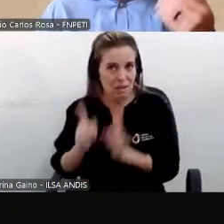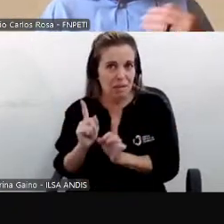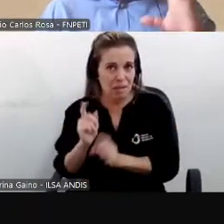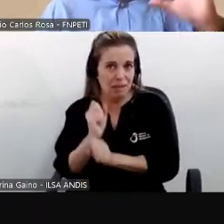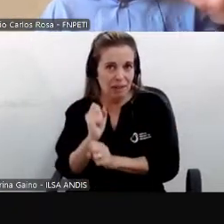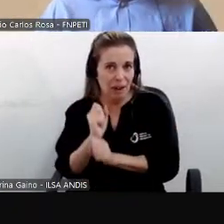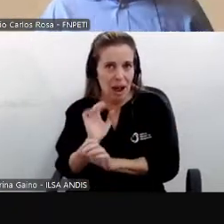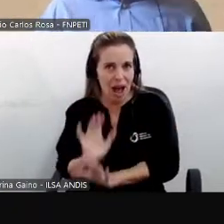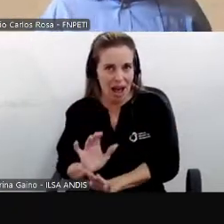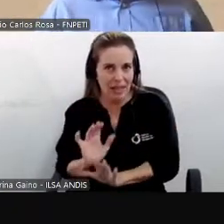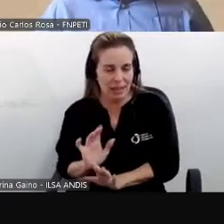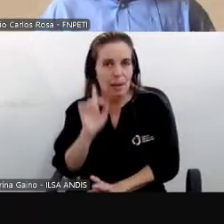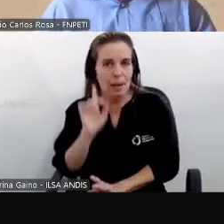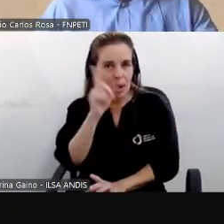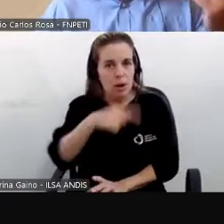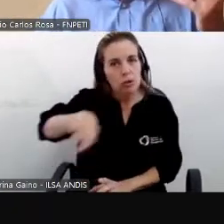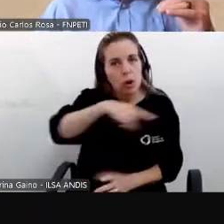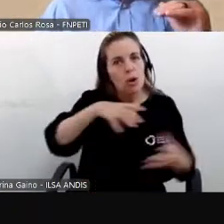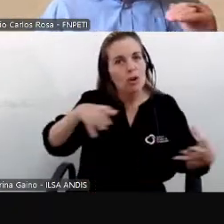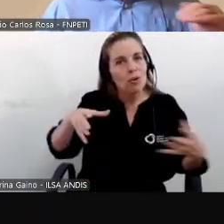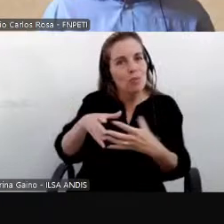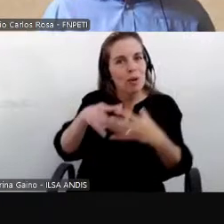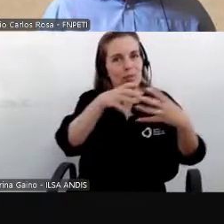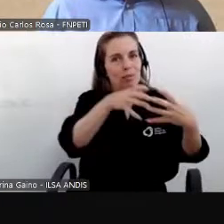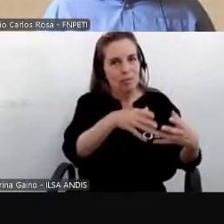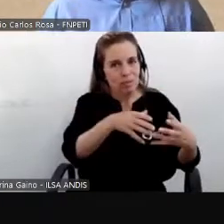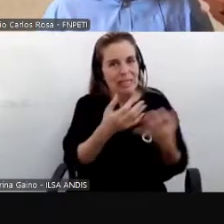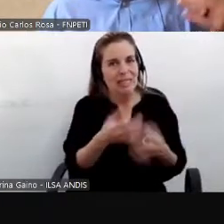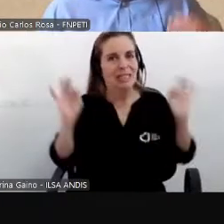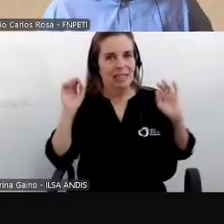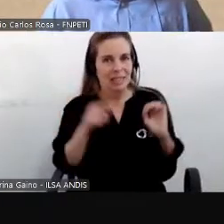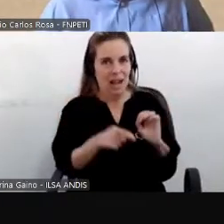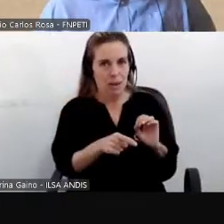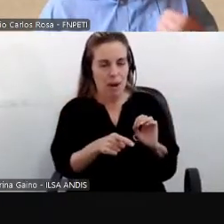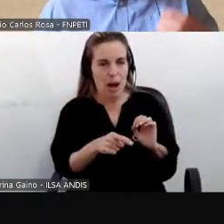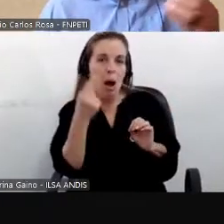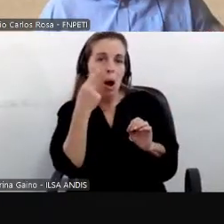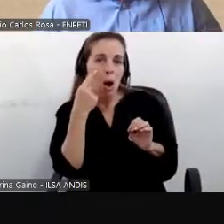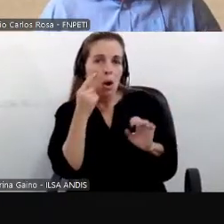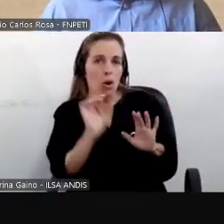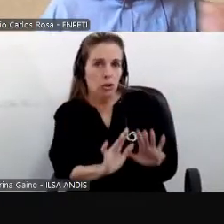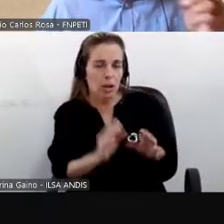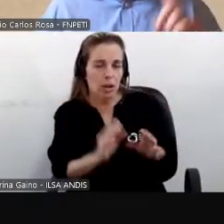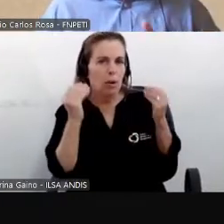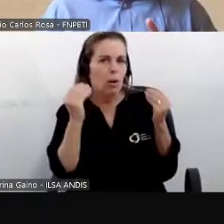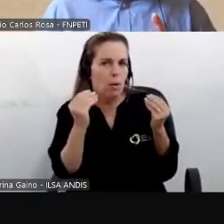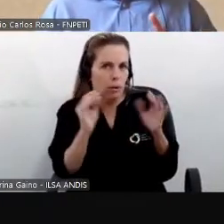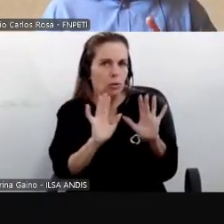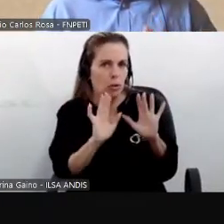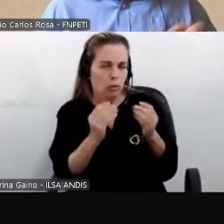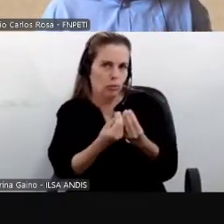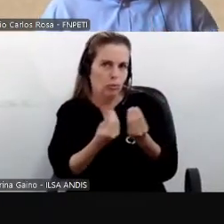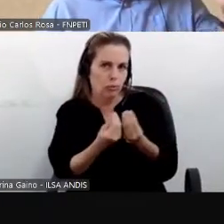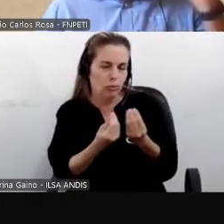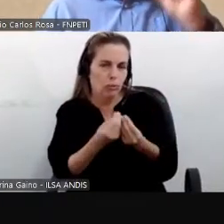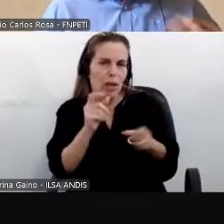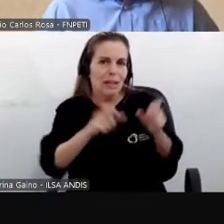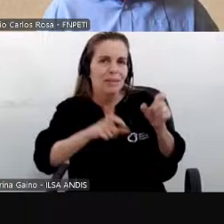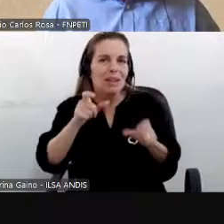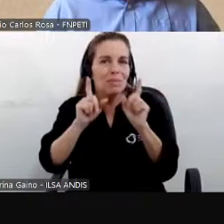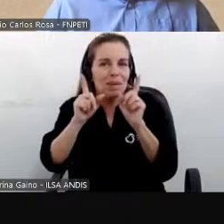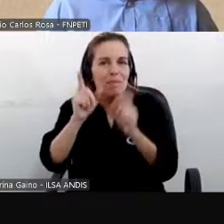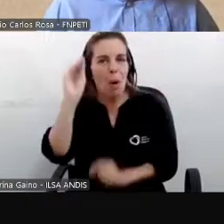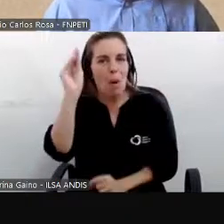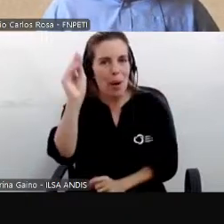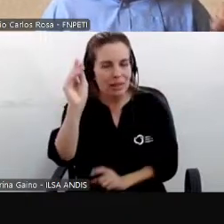in Brazil and that have not been rescued. But out of those rescued, we know that they fulfill this profile. A